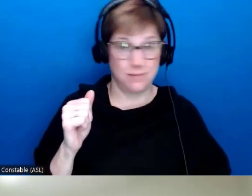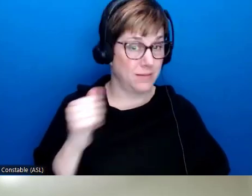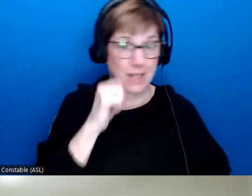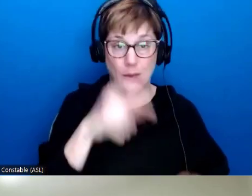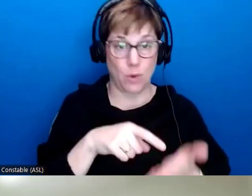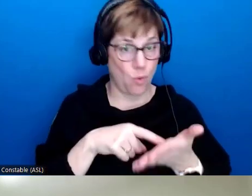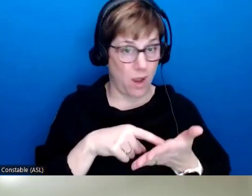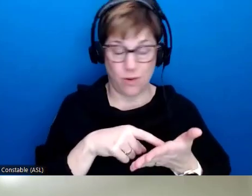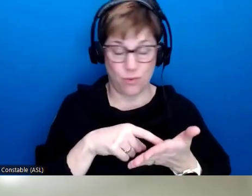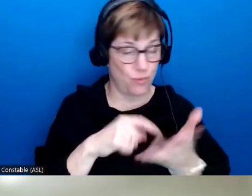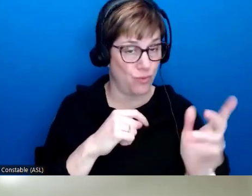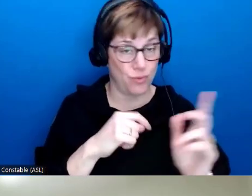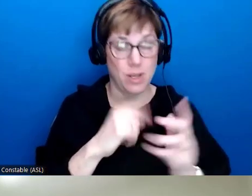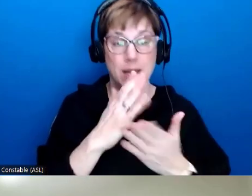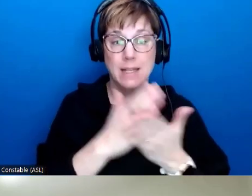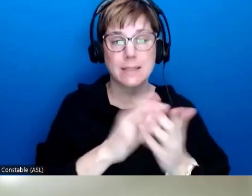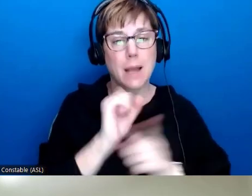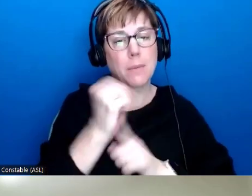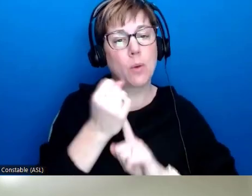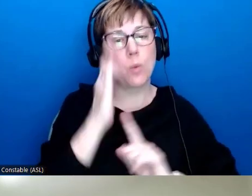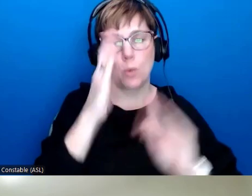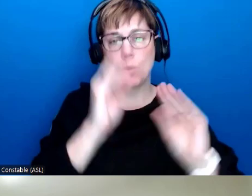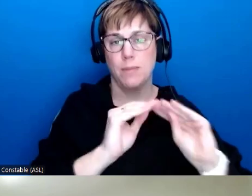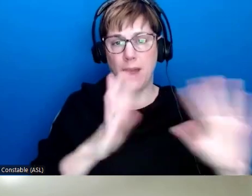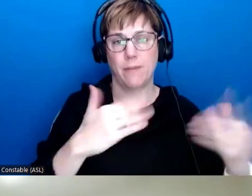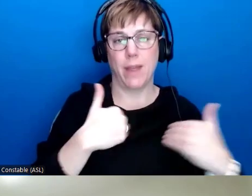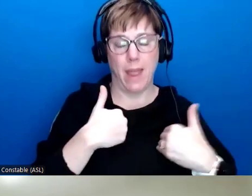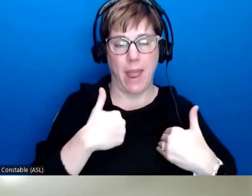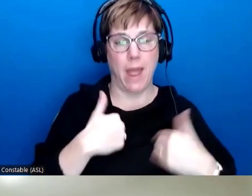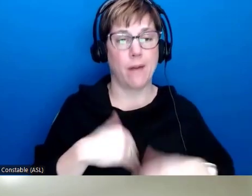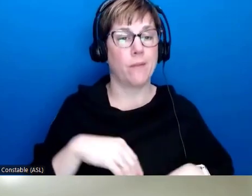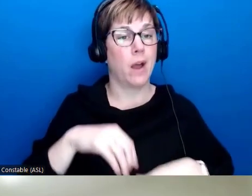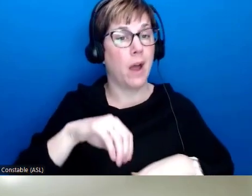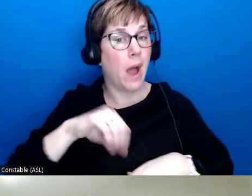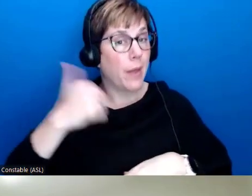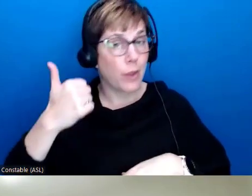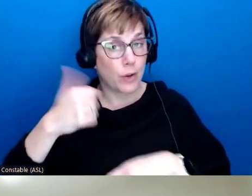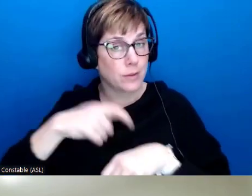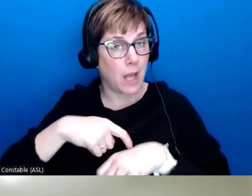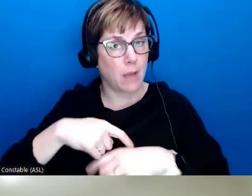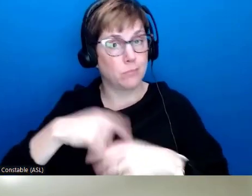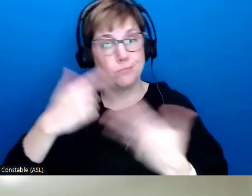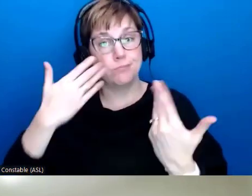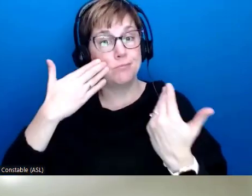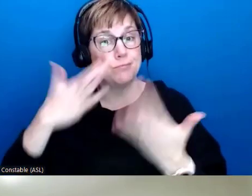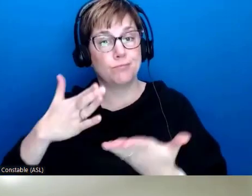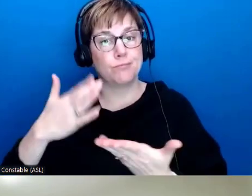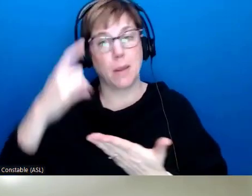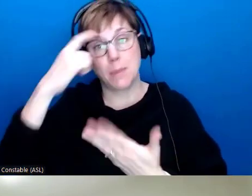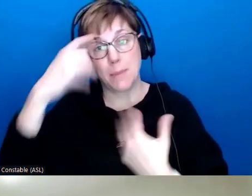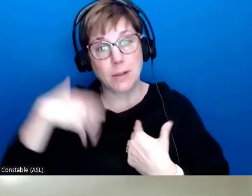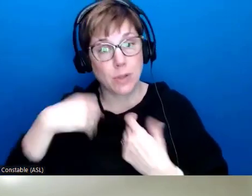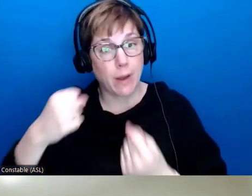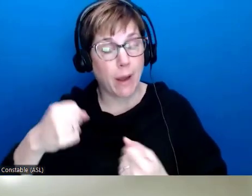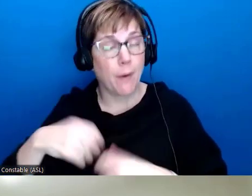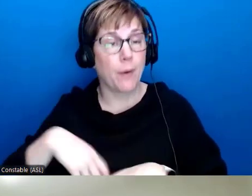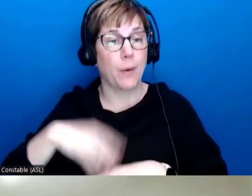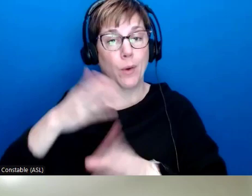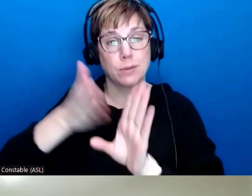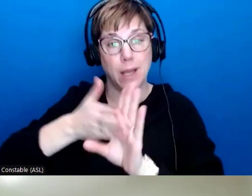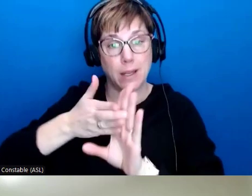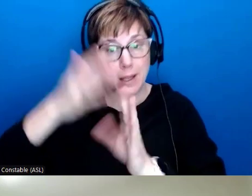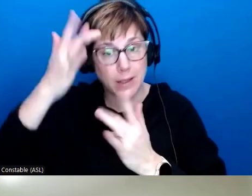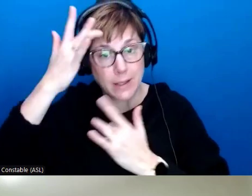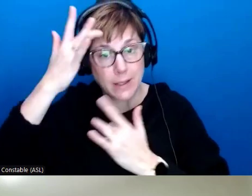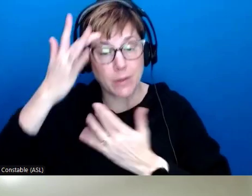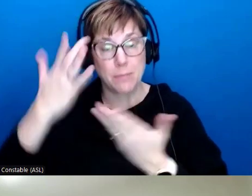some cases, it will be obvious. In other cases, such as a psychological illness, mental illness, it wouldn't be obvious, and you would never have to